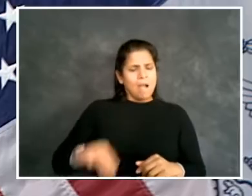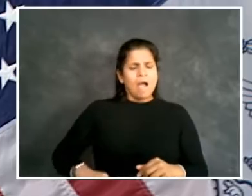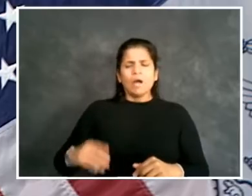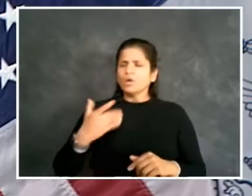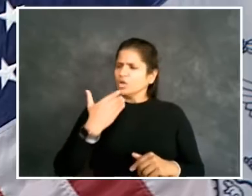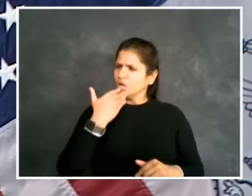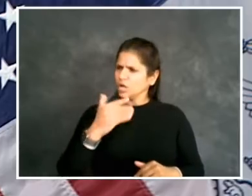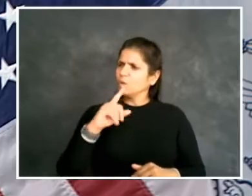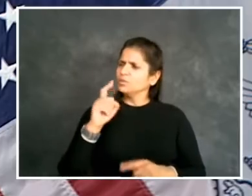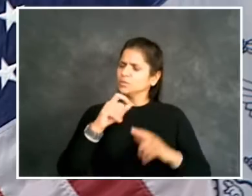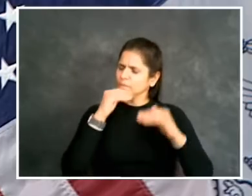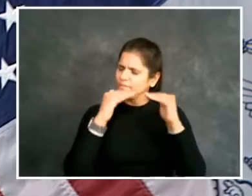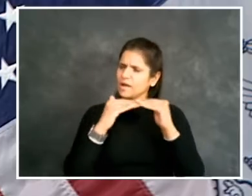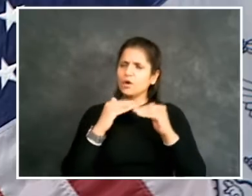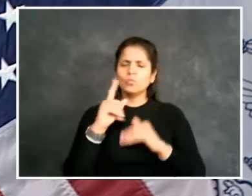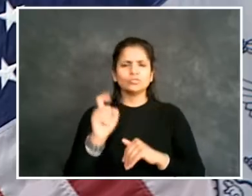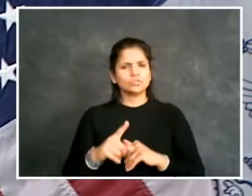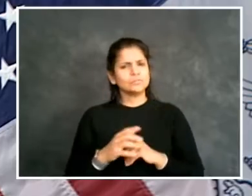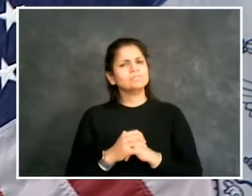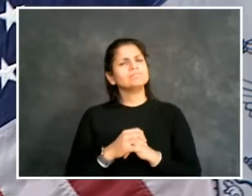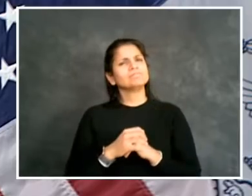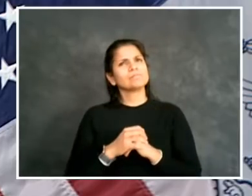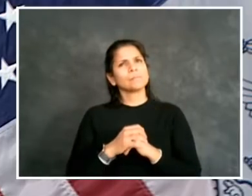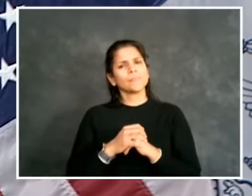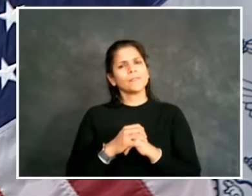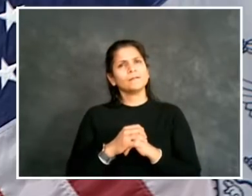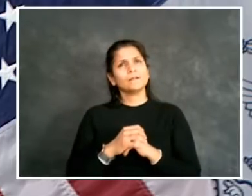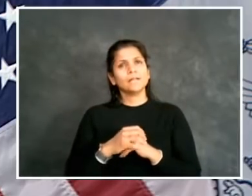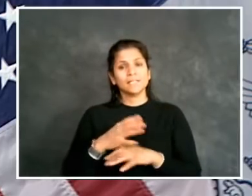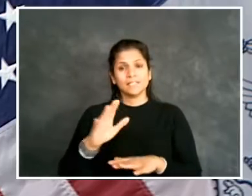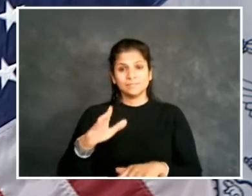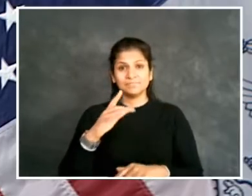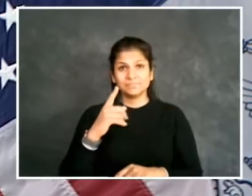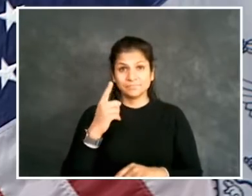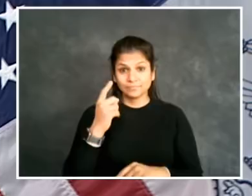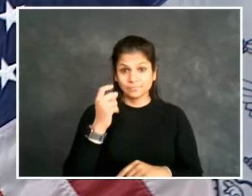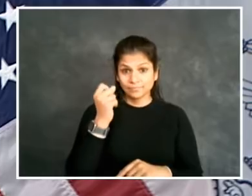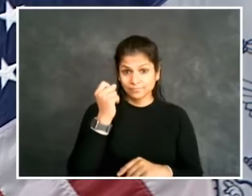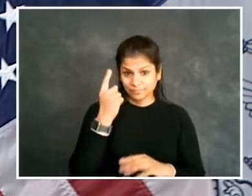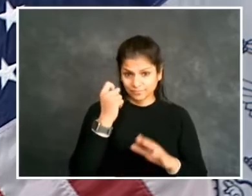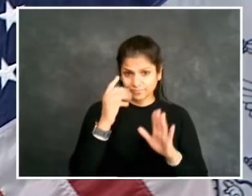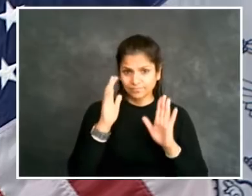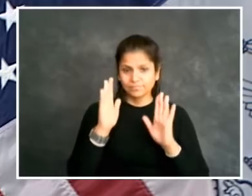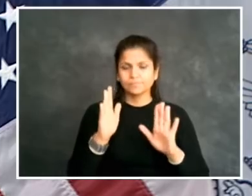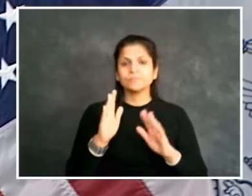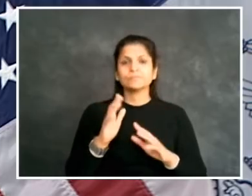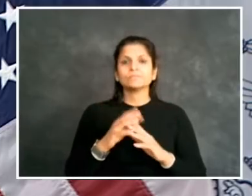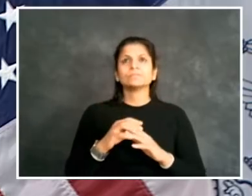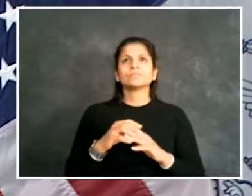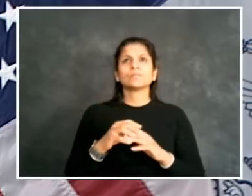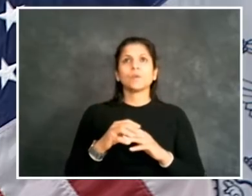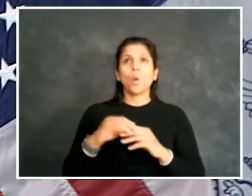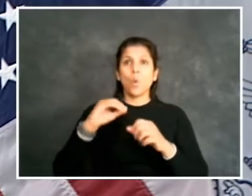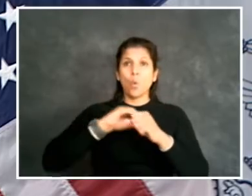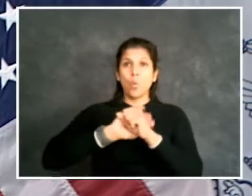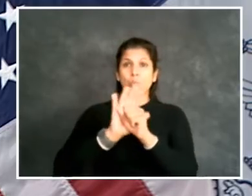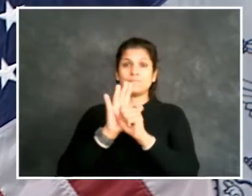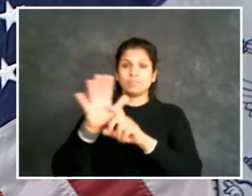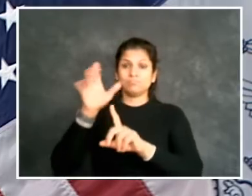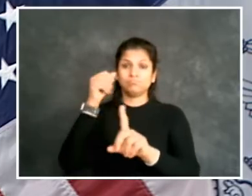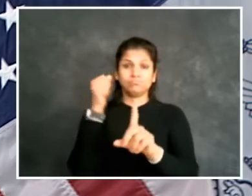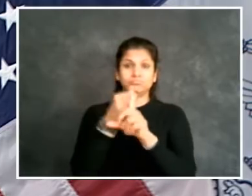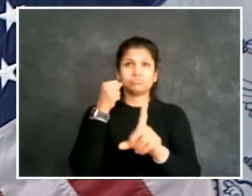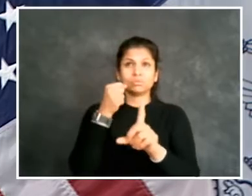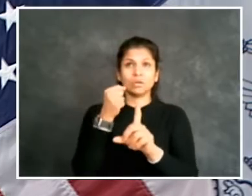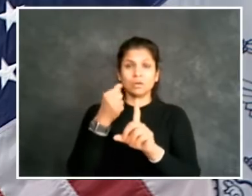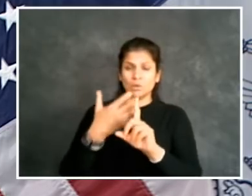remember, this is something that when this crisis began just weeks ago, this was not an area the city had relationships in. I